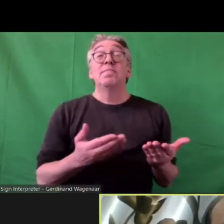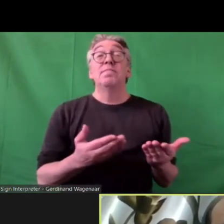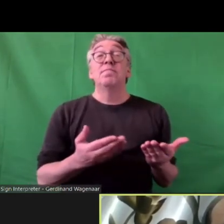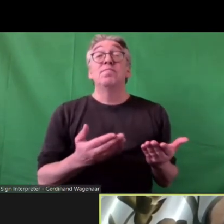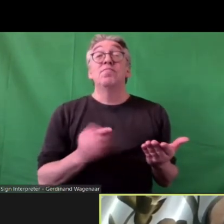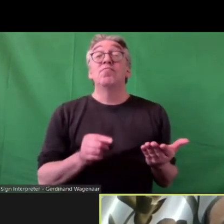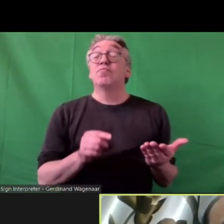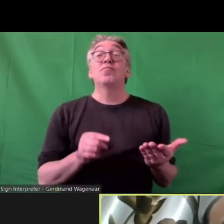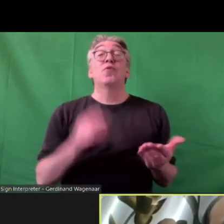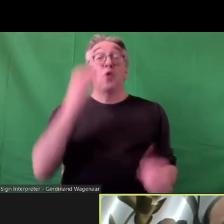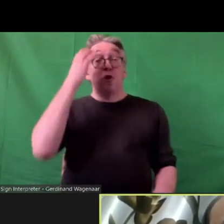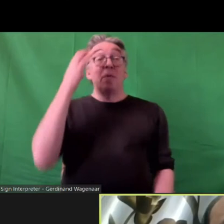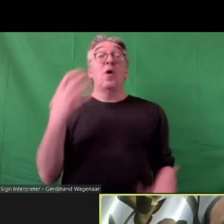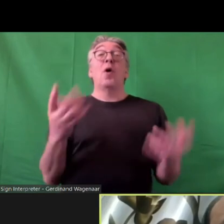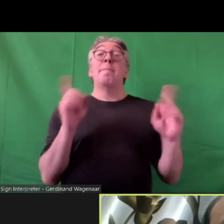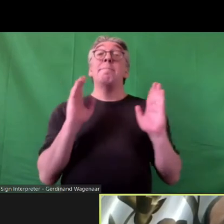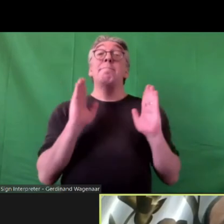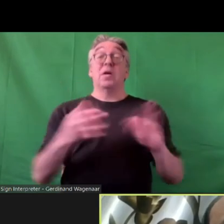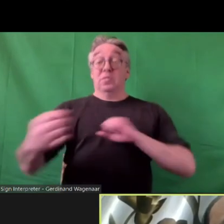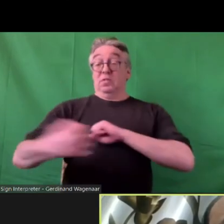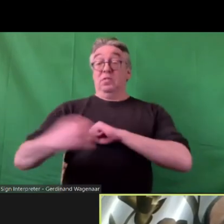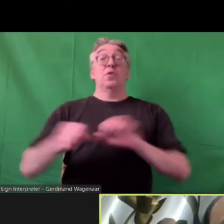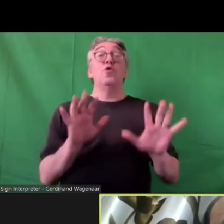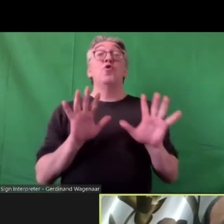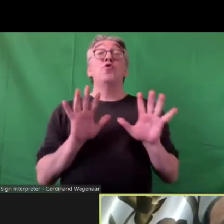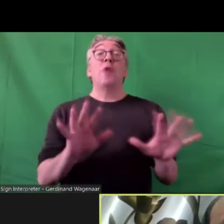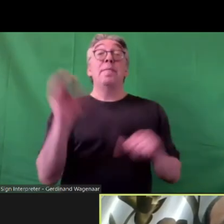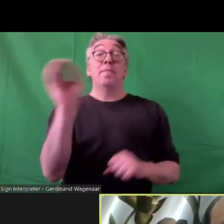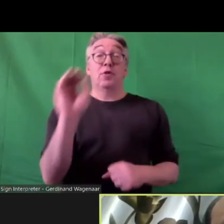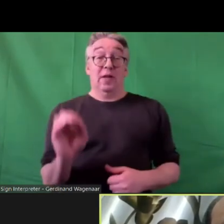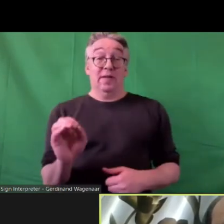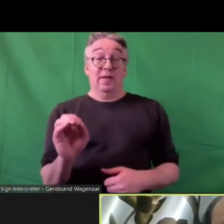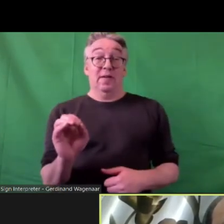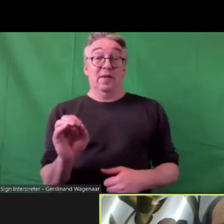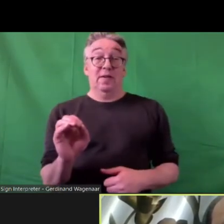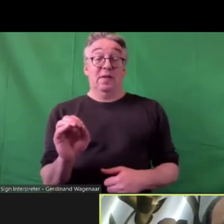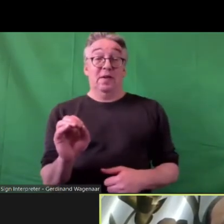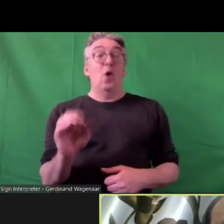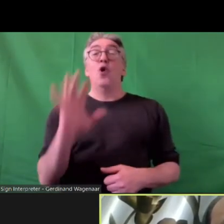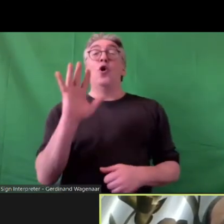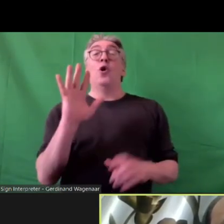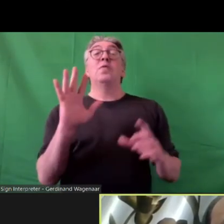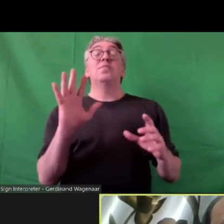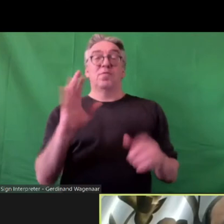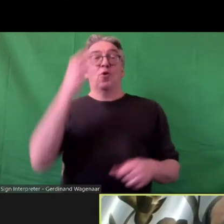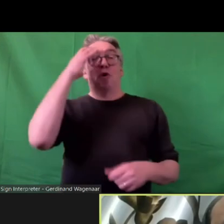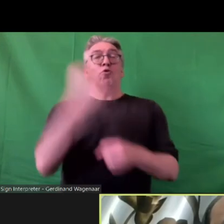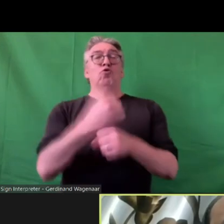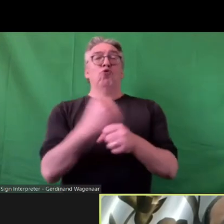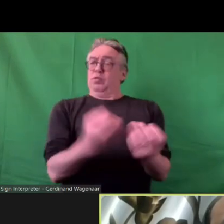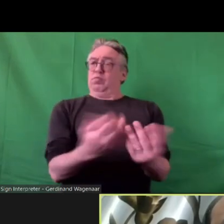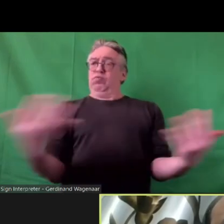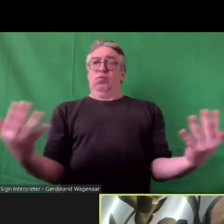10% quota is allocated, 5% for orphan, 5% for people with disabilities, even though it is not